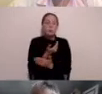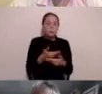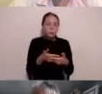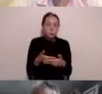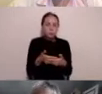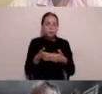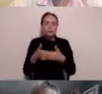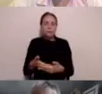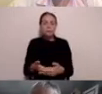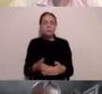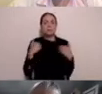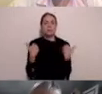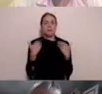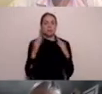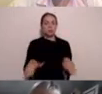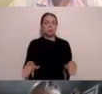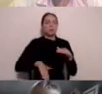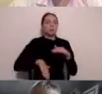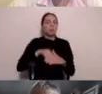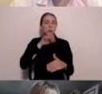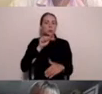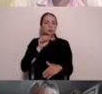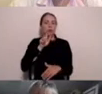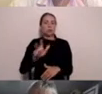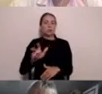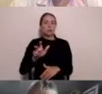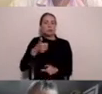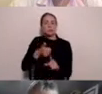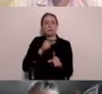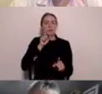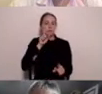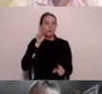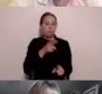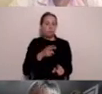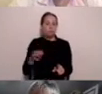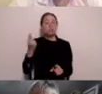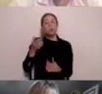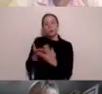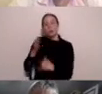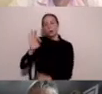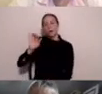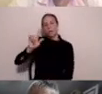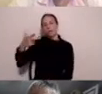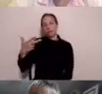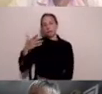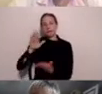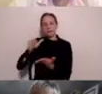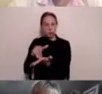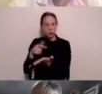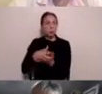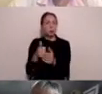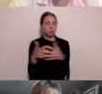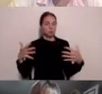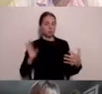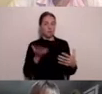age 3 who are deaf and hard of hearing. And so through the FL3 Center, Hands and Voices has expanded our work